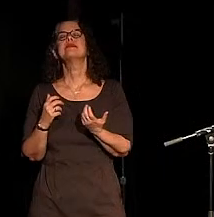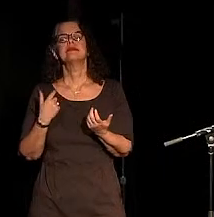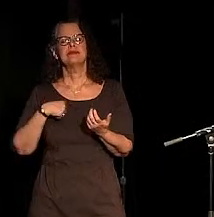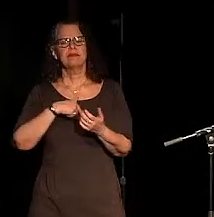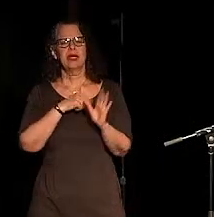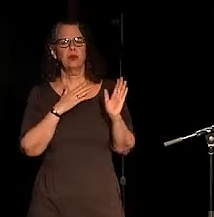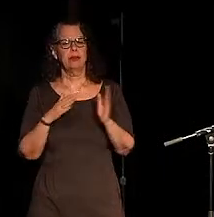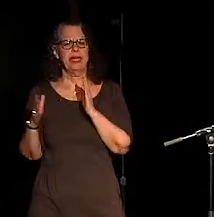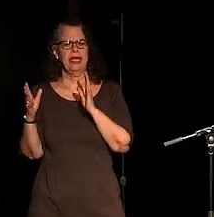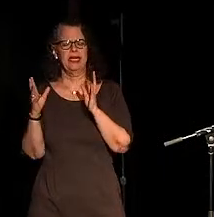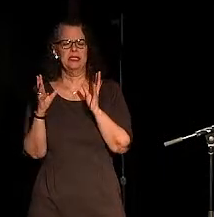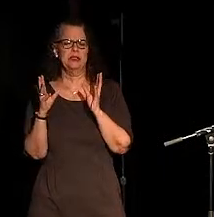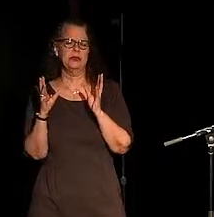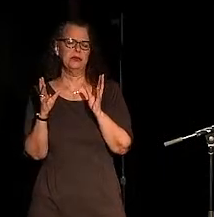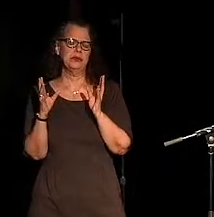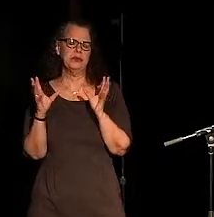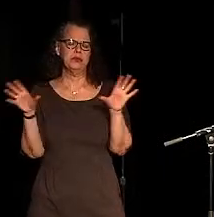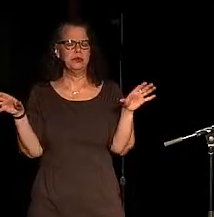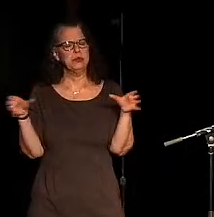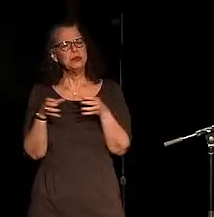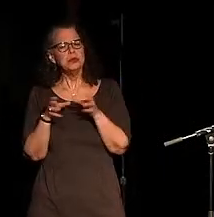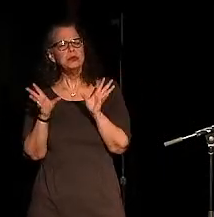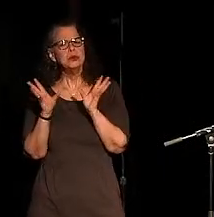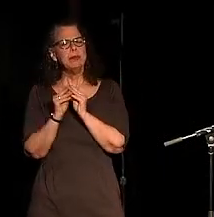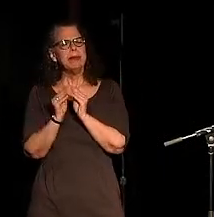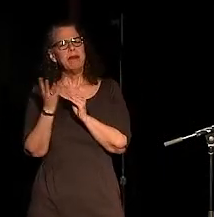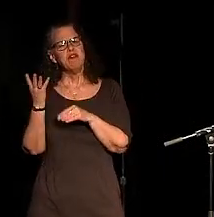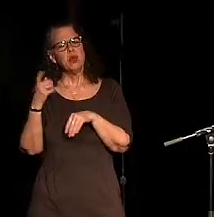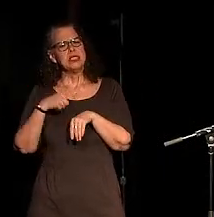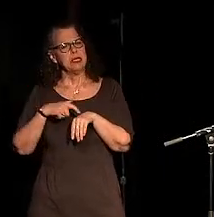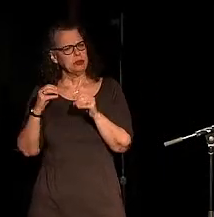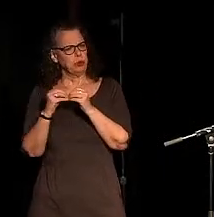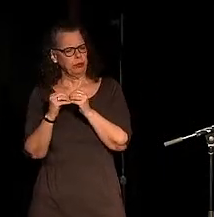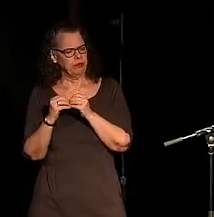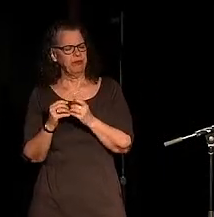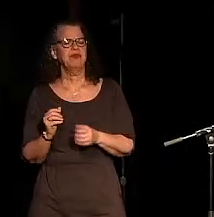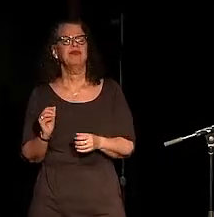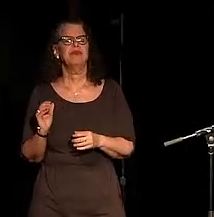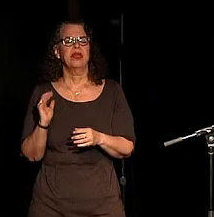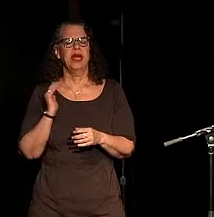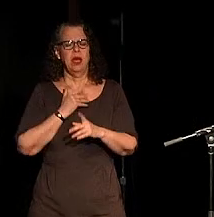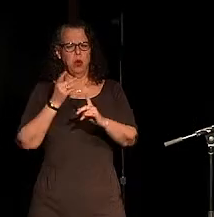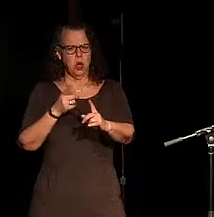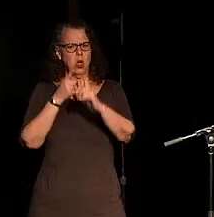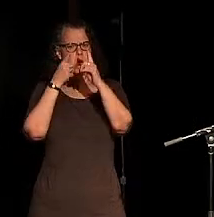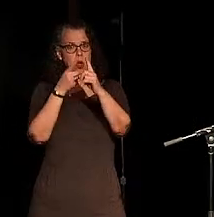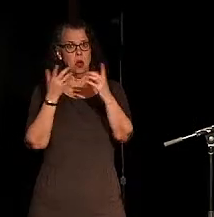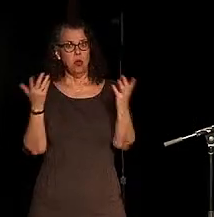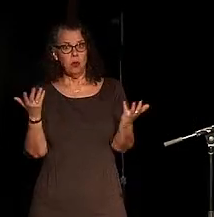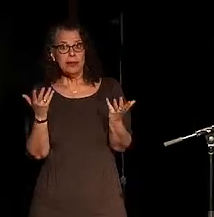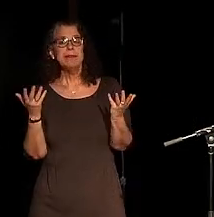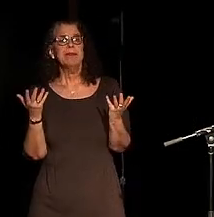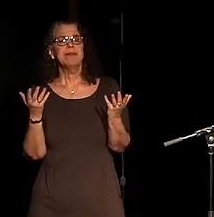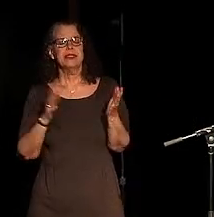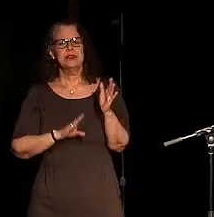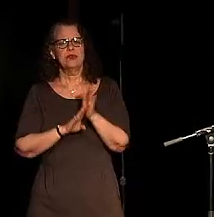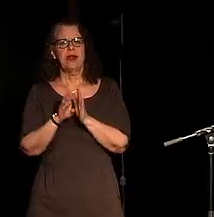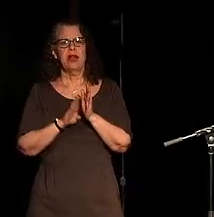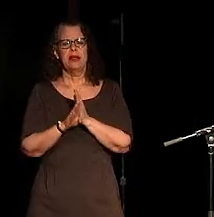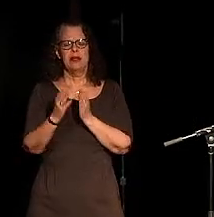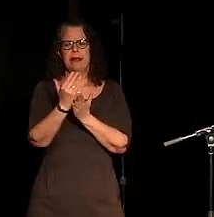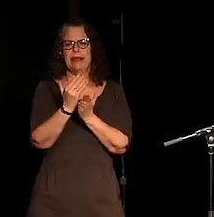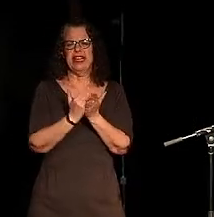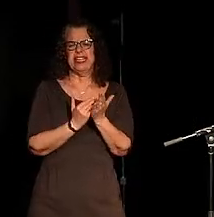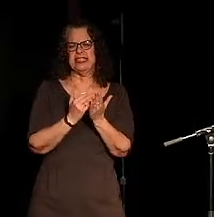on meeting about four more times. And our goal is to develop a list of